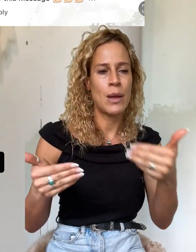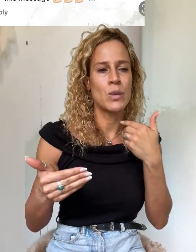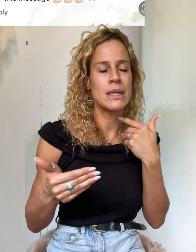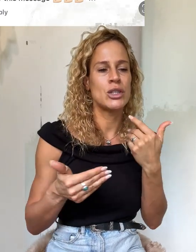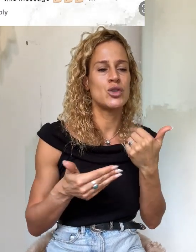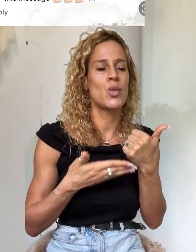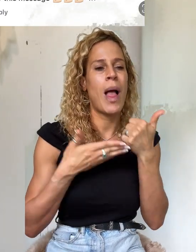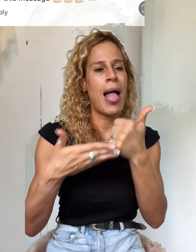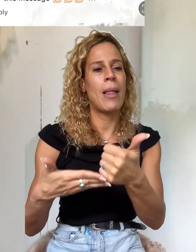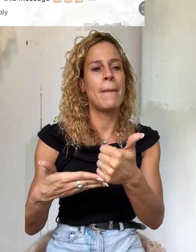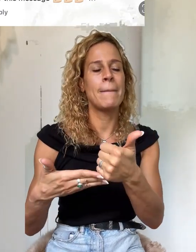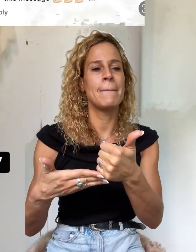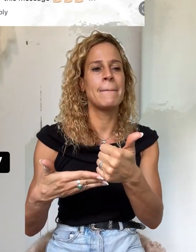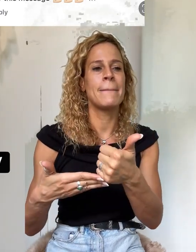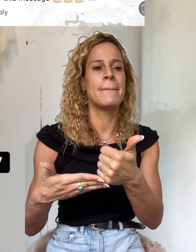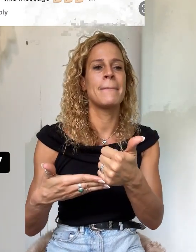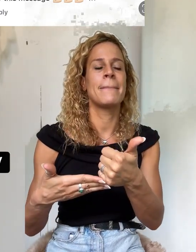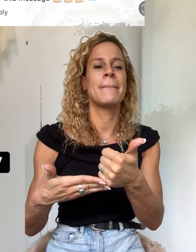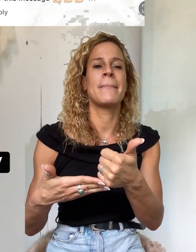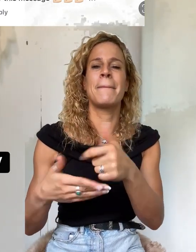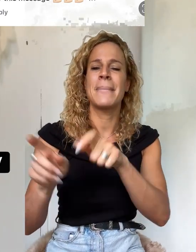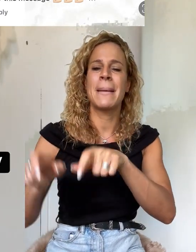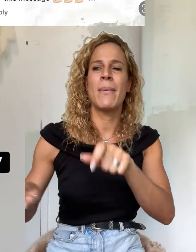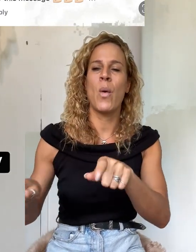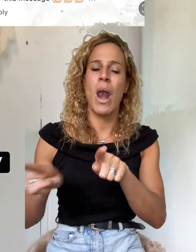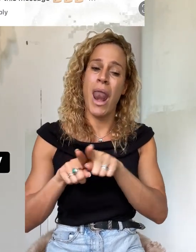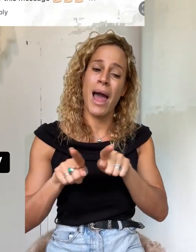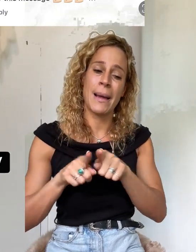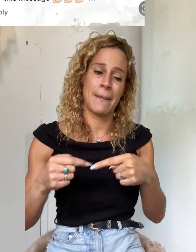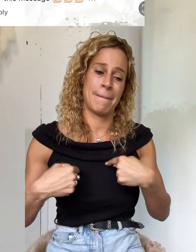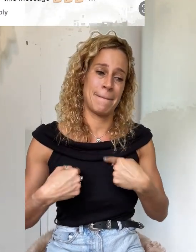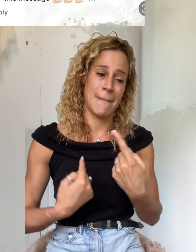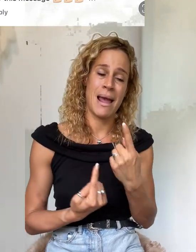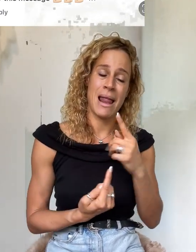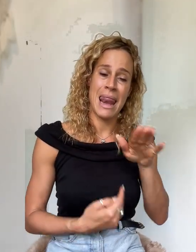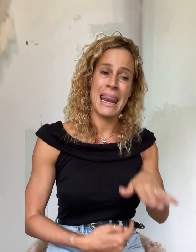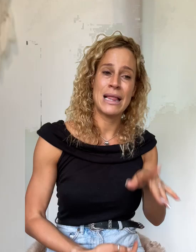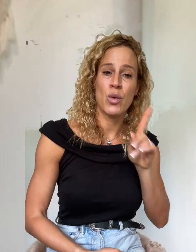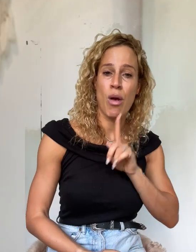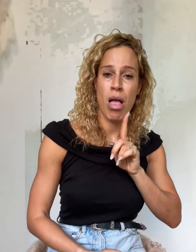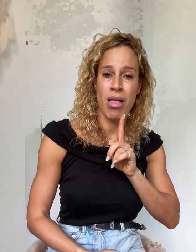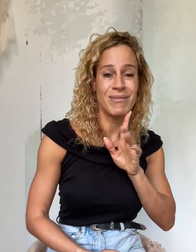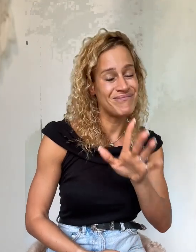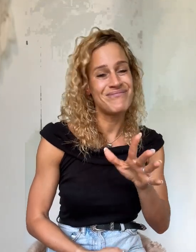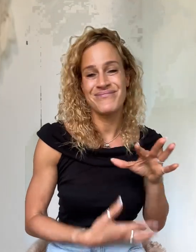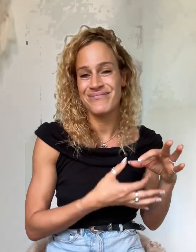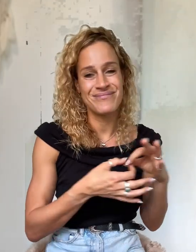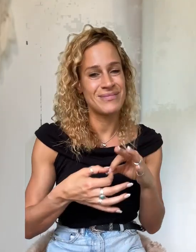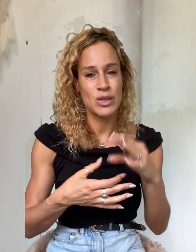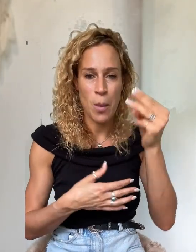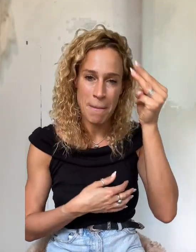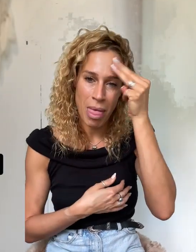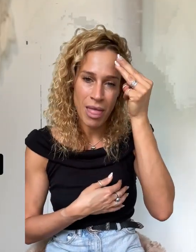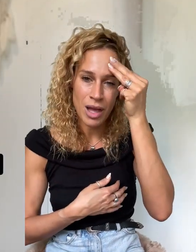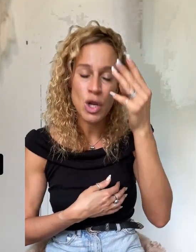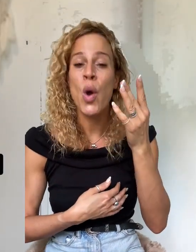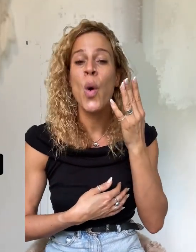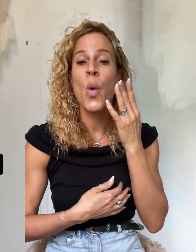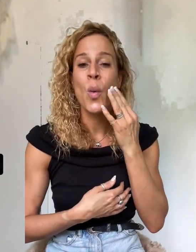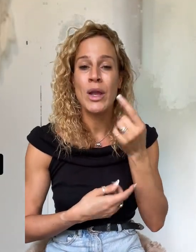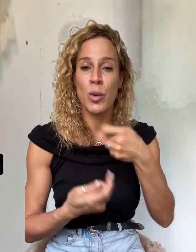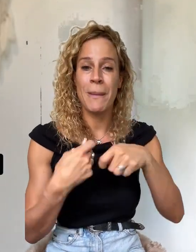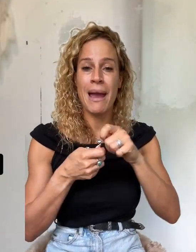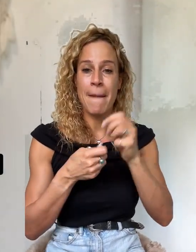little girl because I want to help others that have been let down by society. Now, that really ties into motherhood as well, doesn't it?